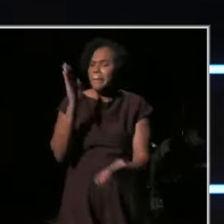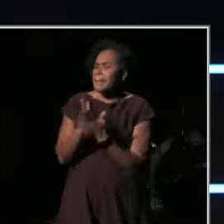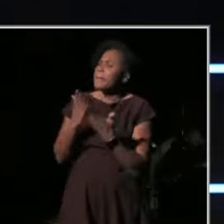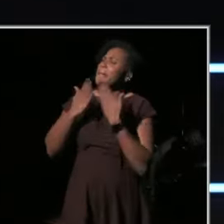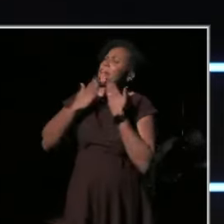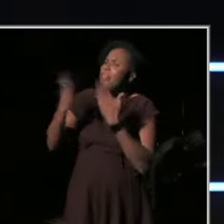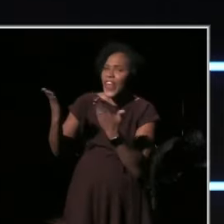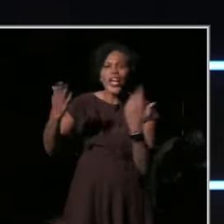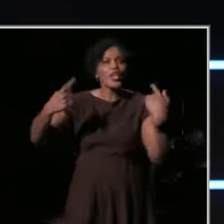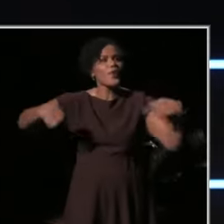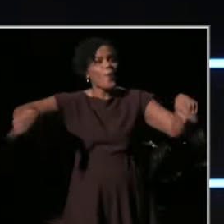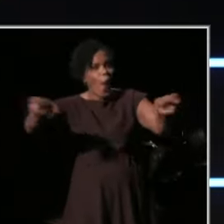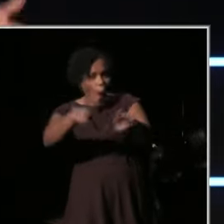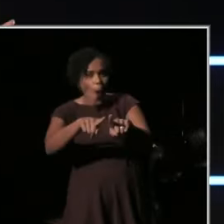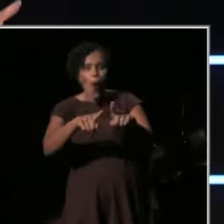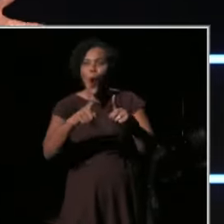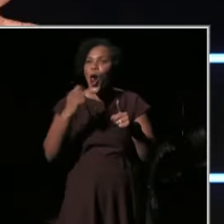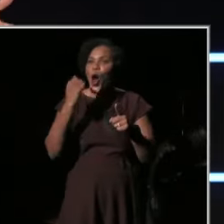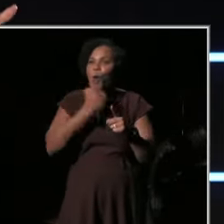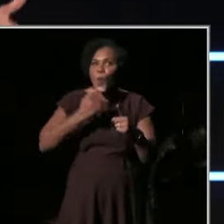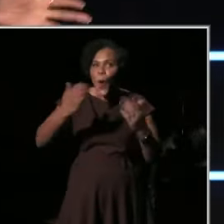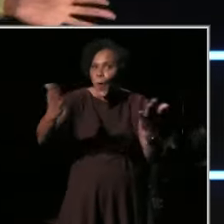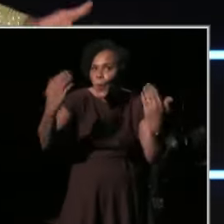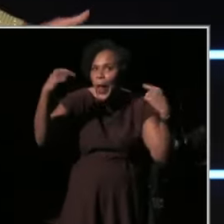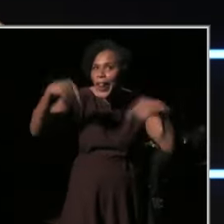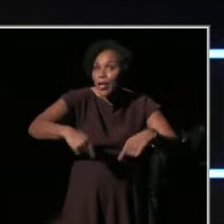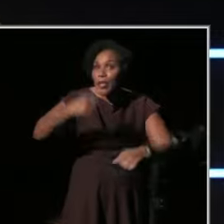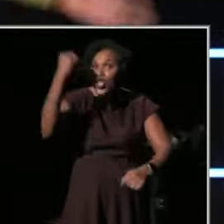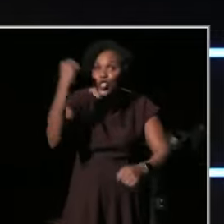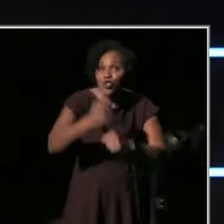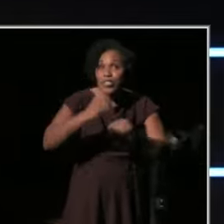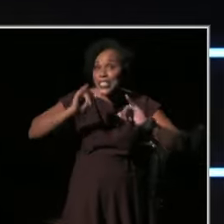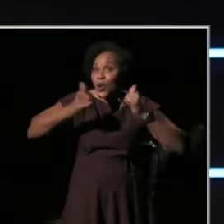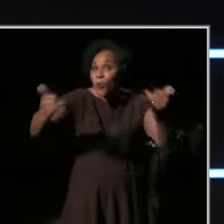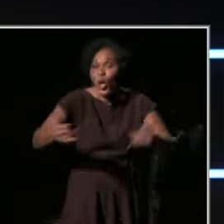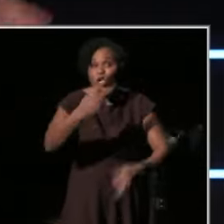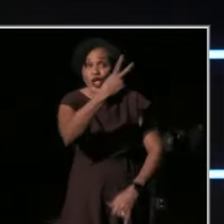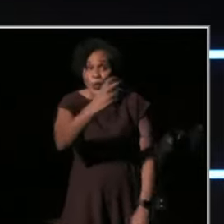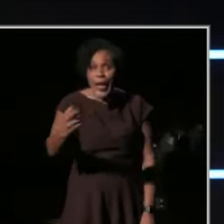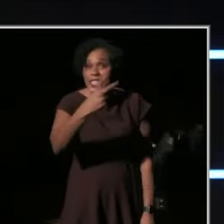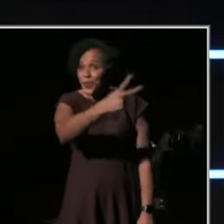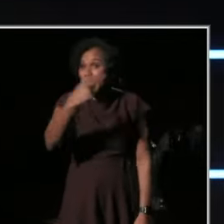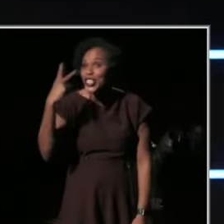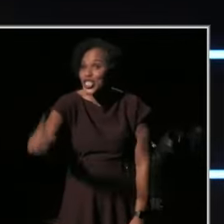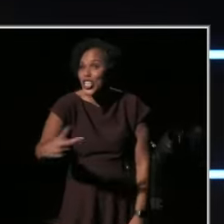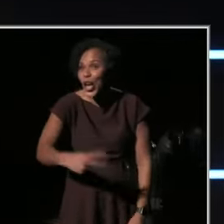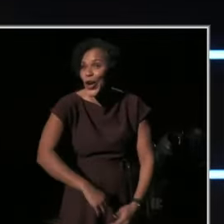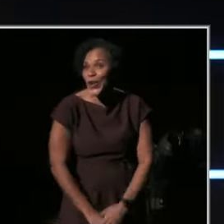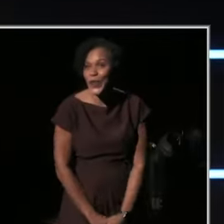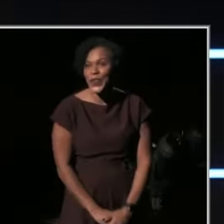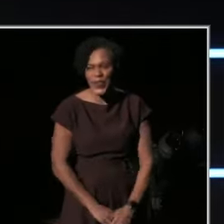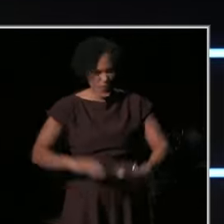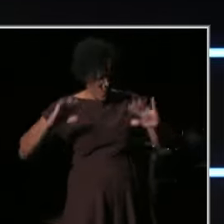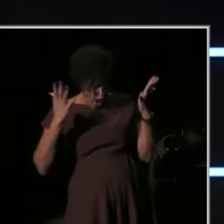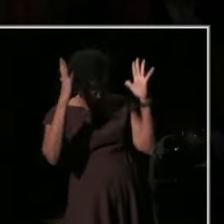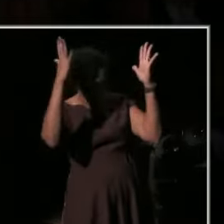you all. A very warm welcome to the Grierson Awards 2022.